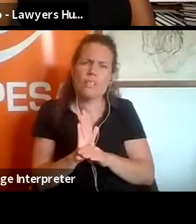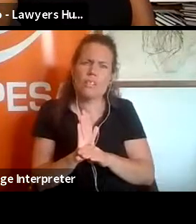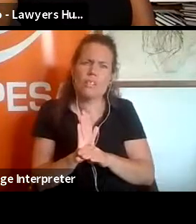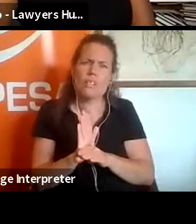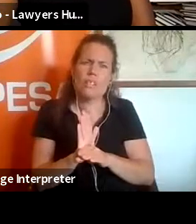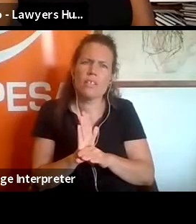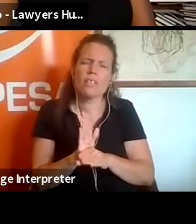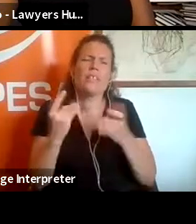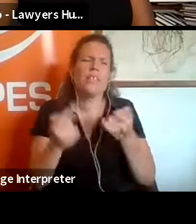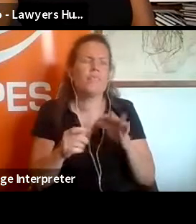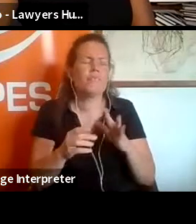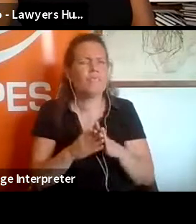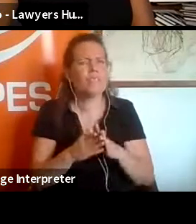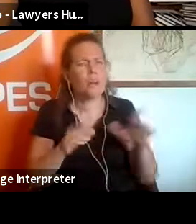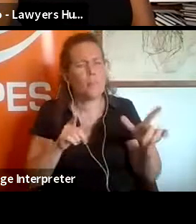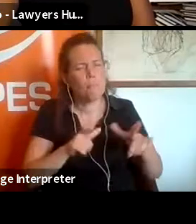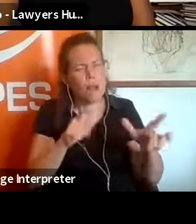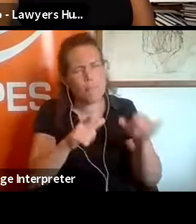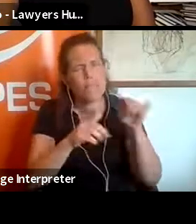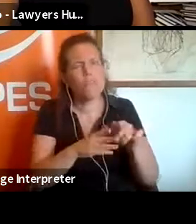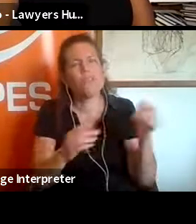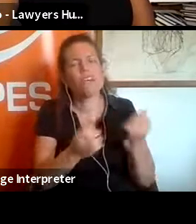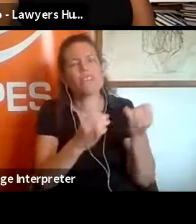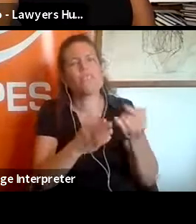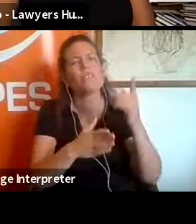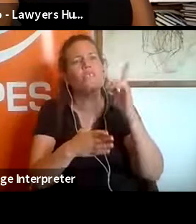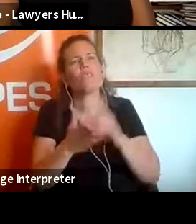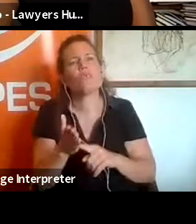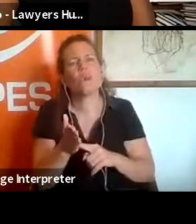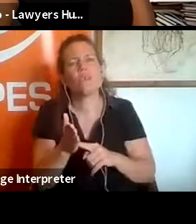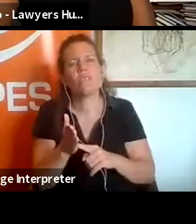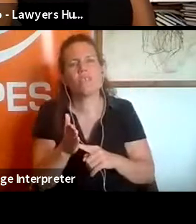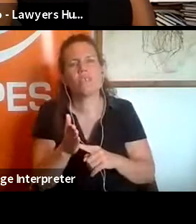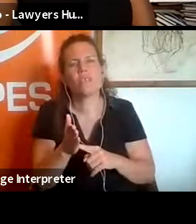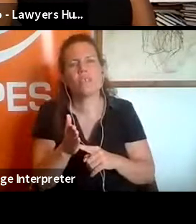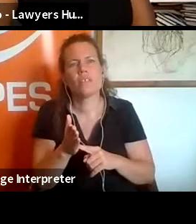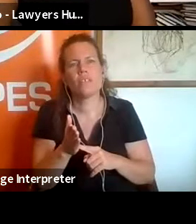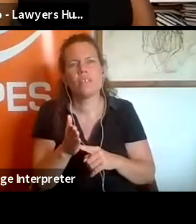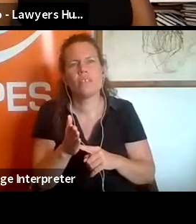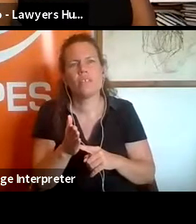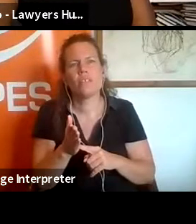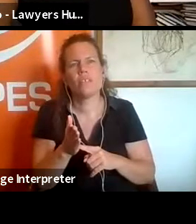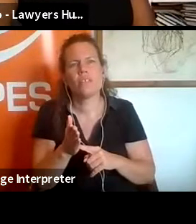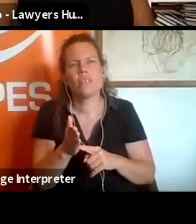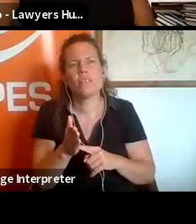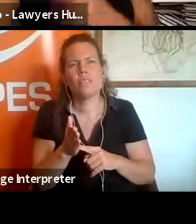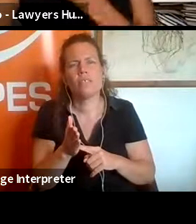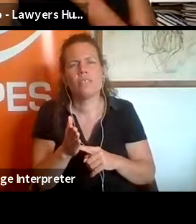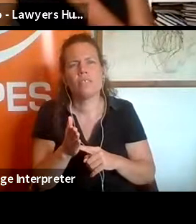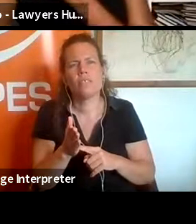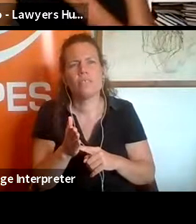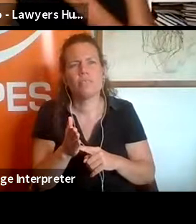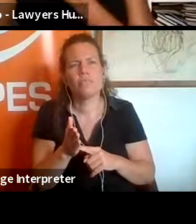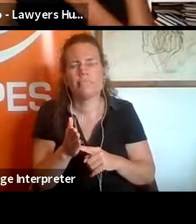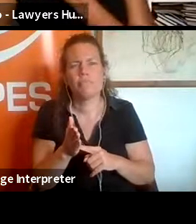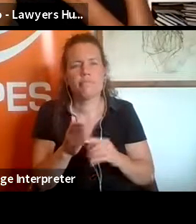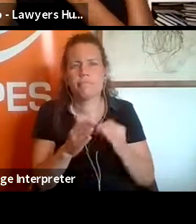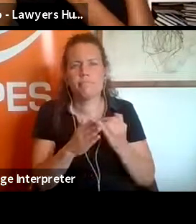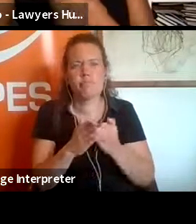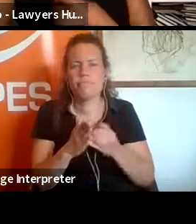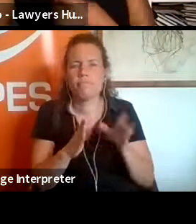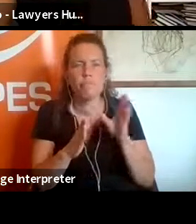like a mapping of actors, what are the considerations that are going to be put in place? That's the question that I